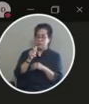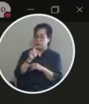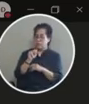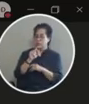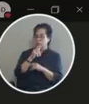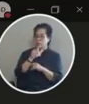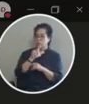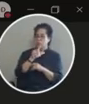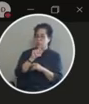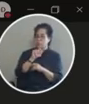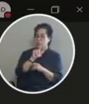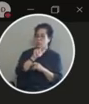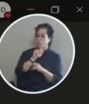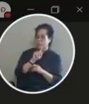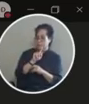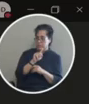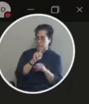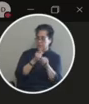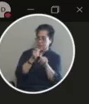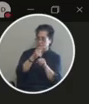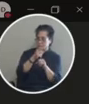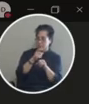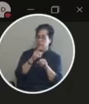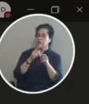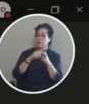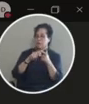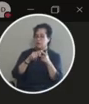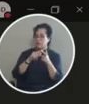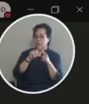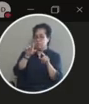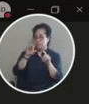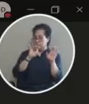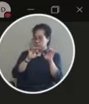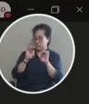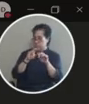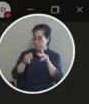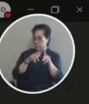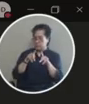2021 to actually, then